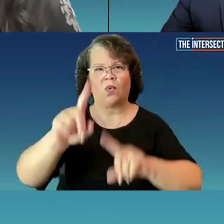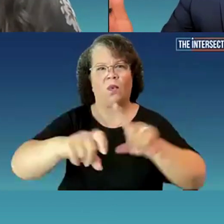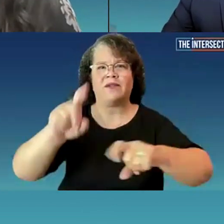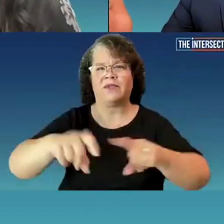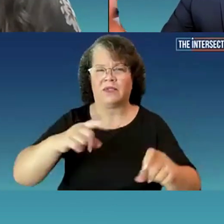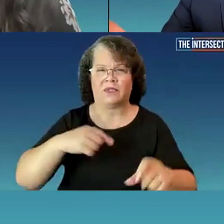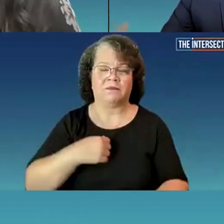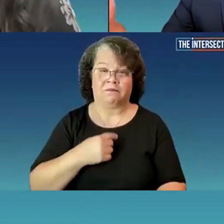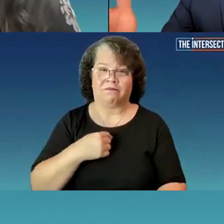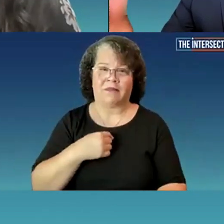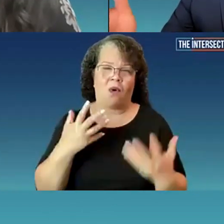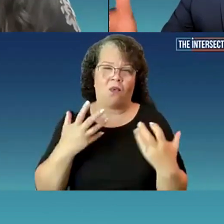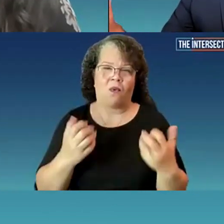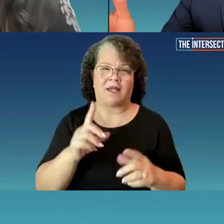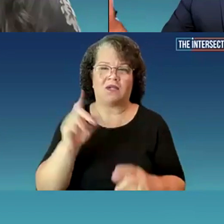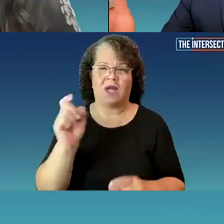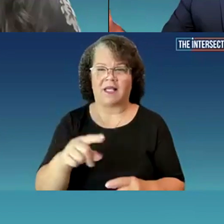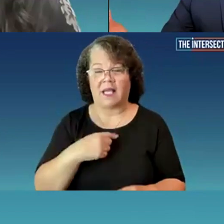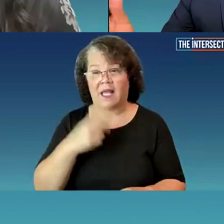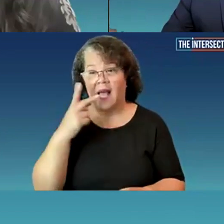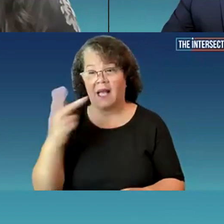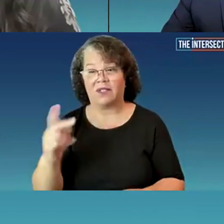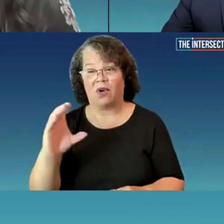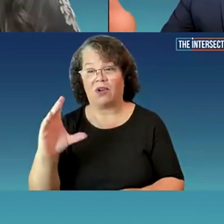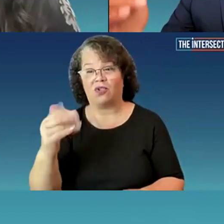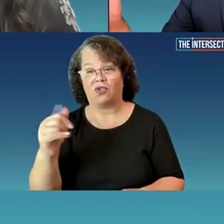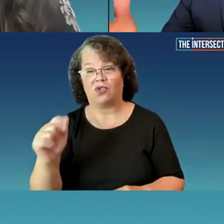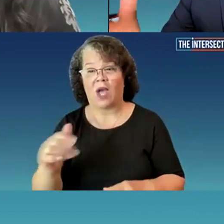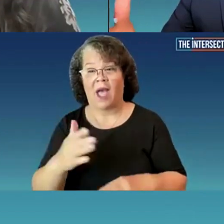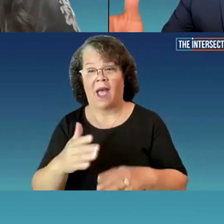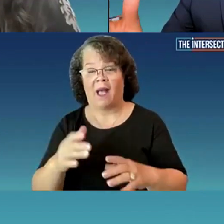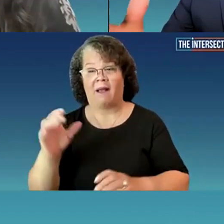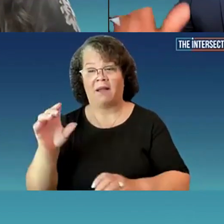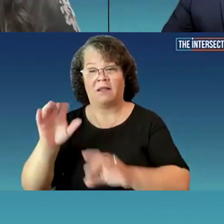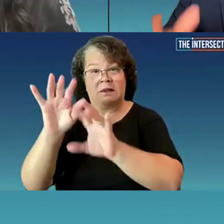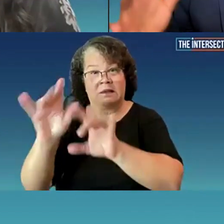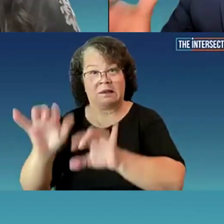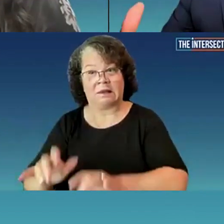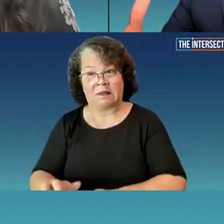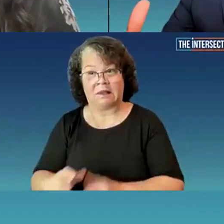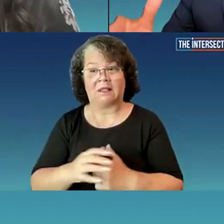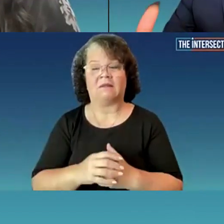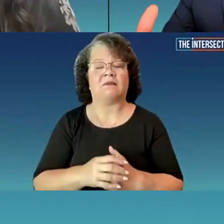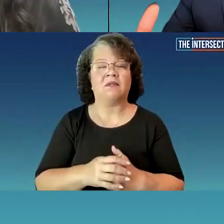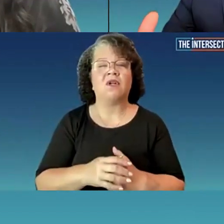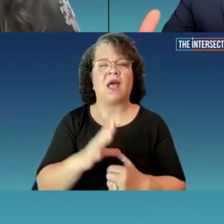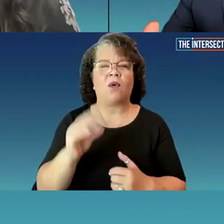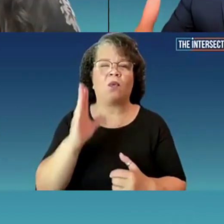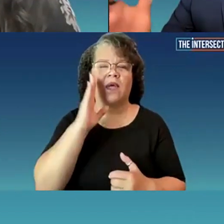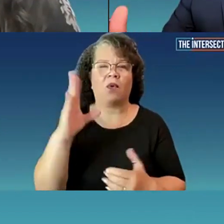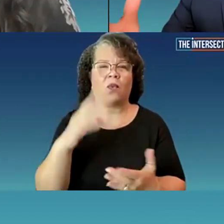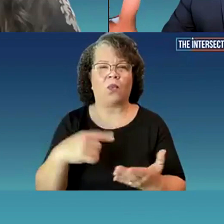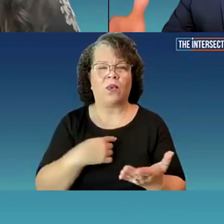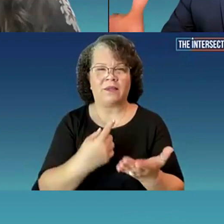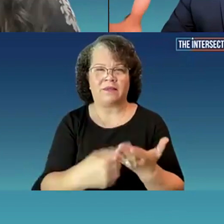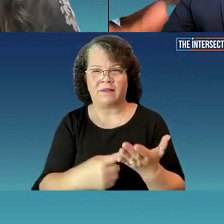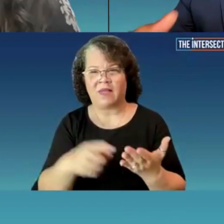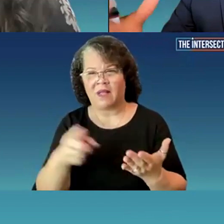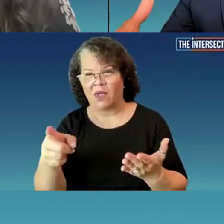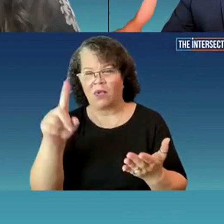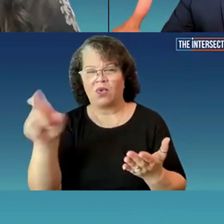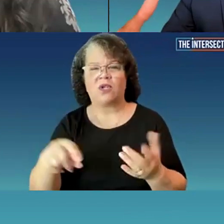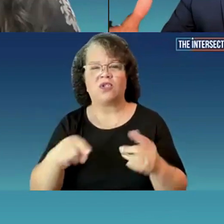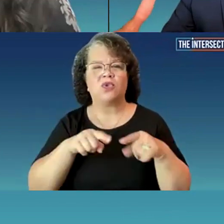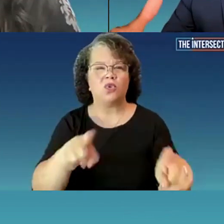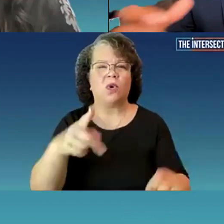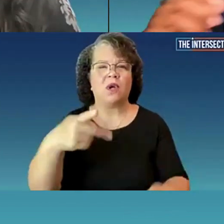And I have seen the chat been on fire all day with all kinds of stuff in there. And we're going to get to those questions in the podcast episode,